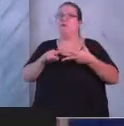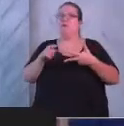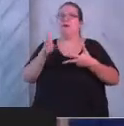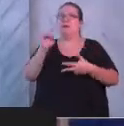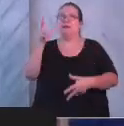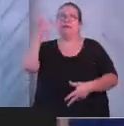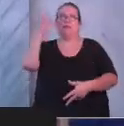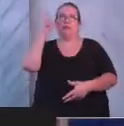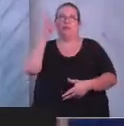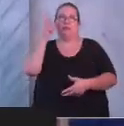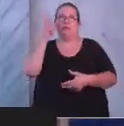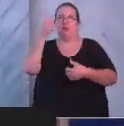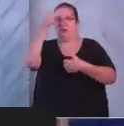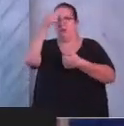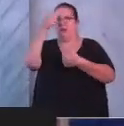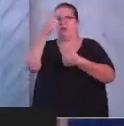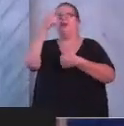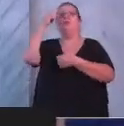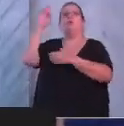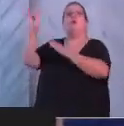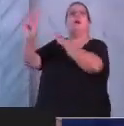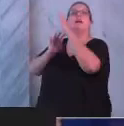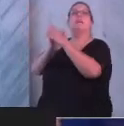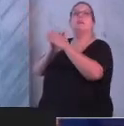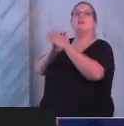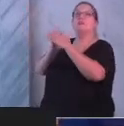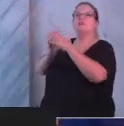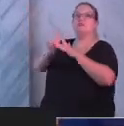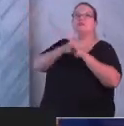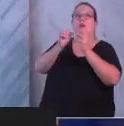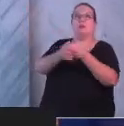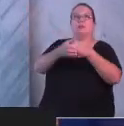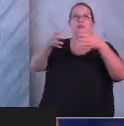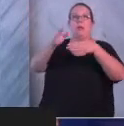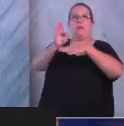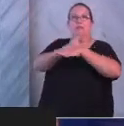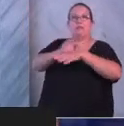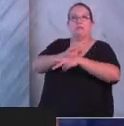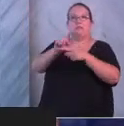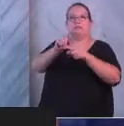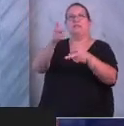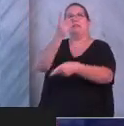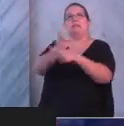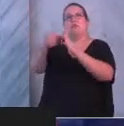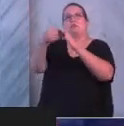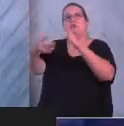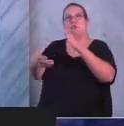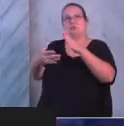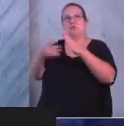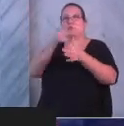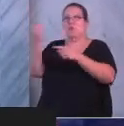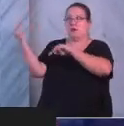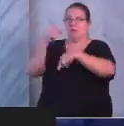remember something about. So it's for immigrants to start and expand businesses and keeping students in Canada after they've studied